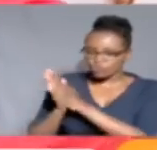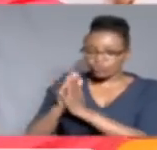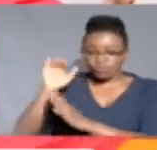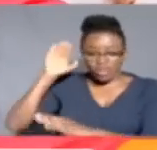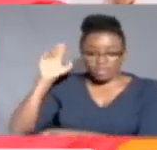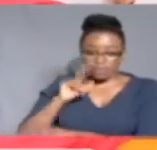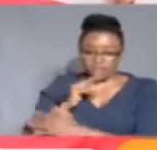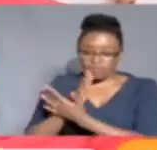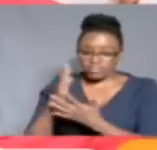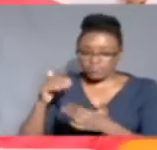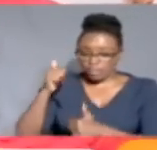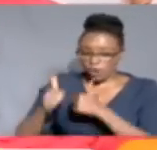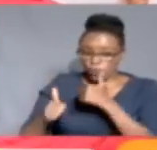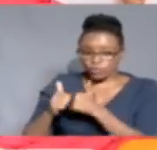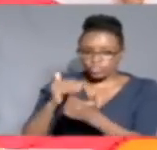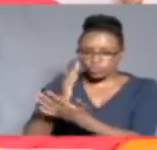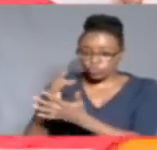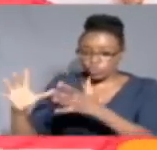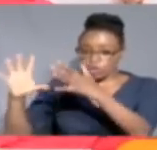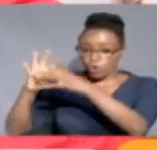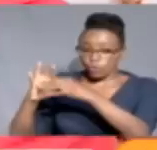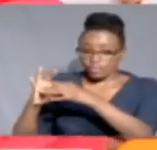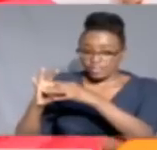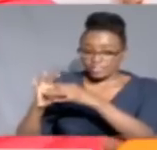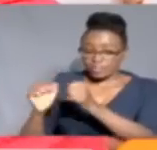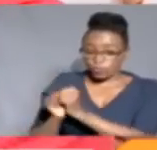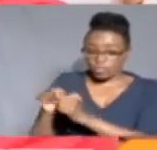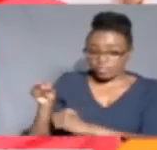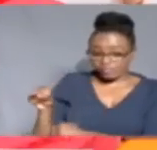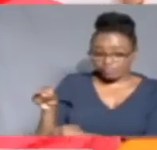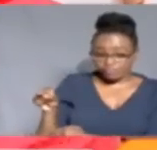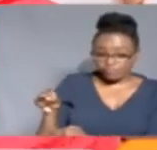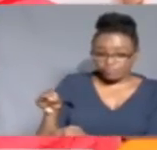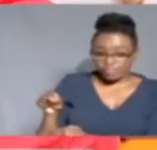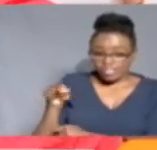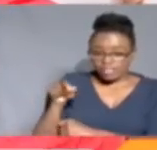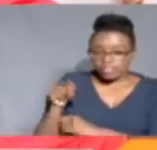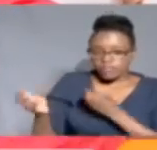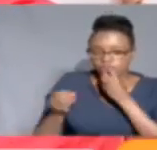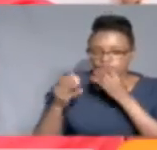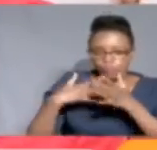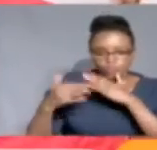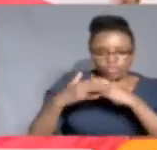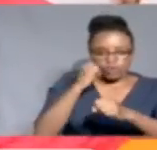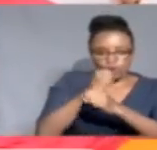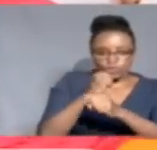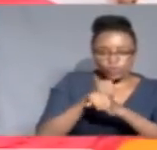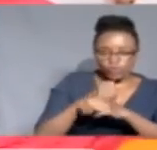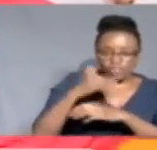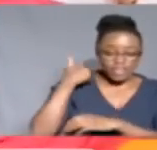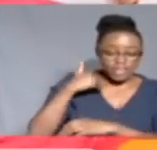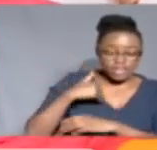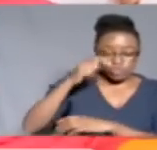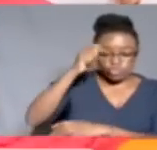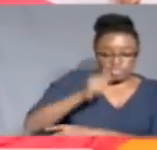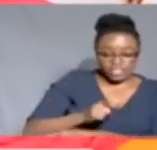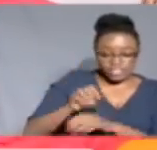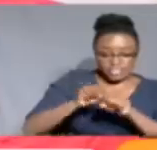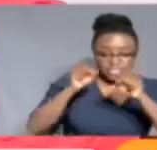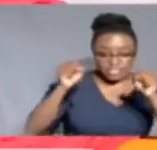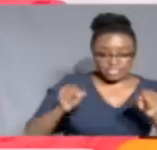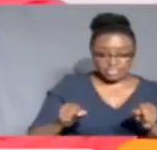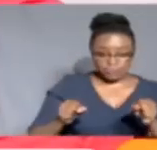but there's something that I really connect with there, and that informs what we should do in the criminal justice system. That are we